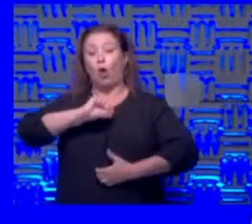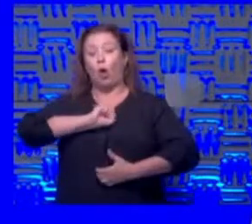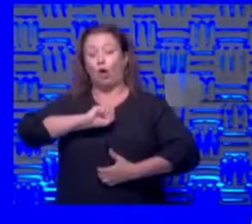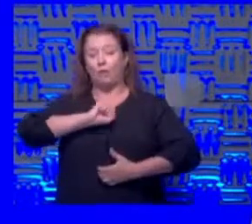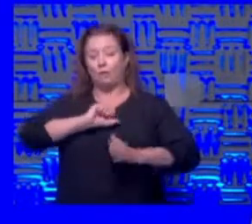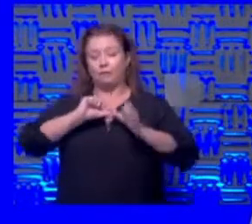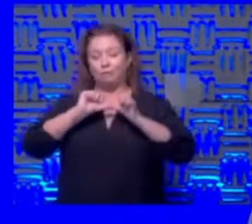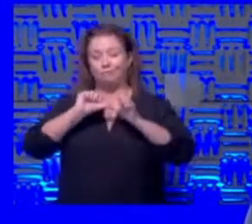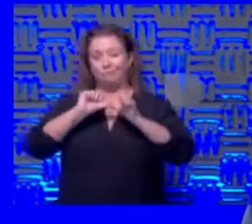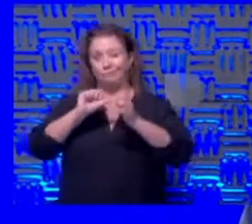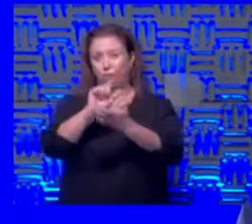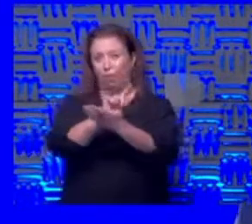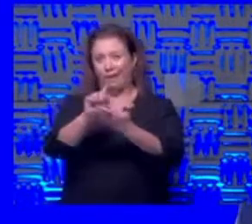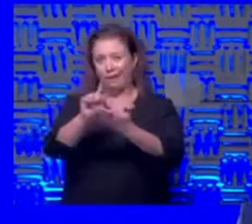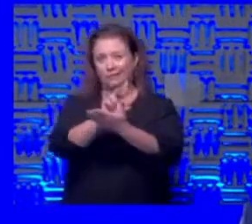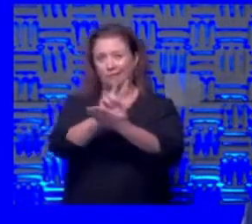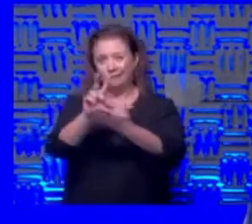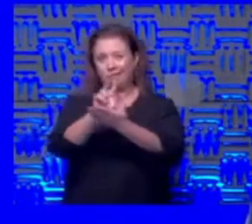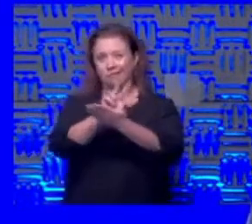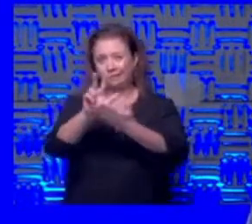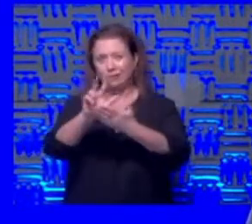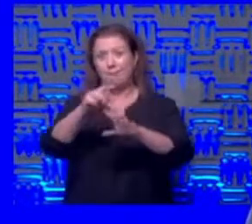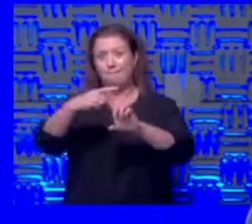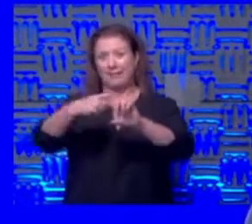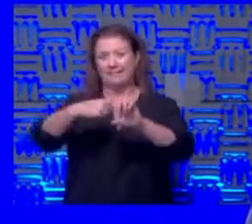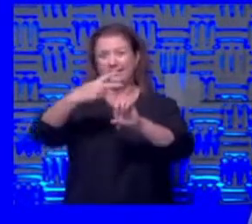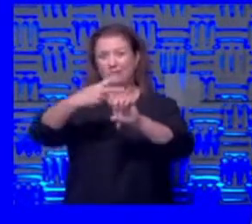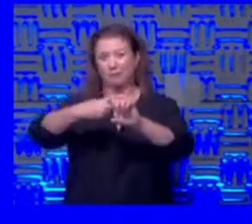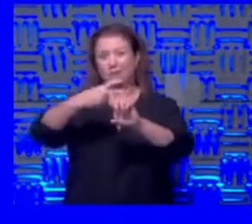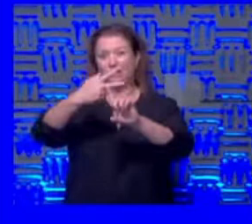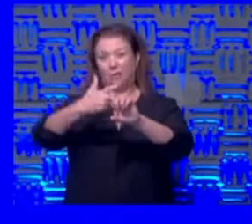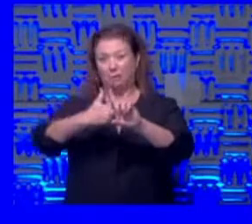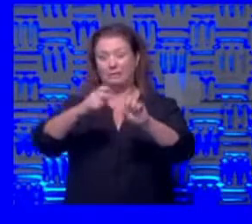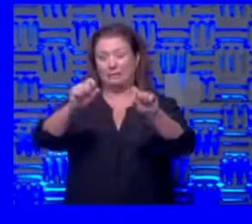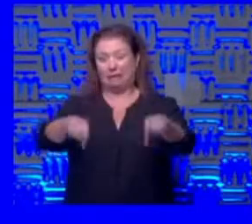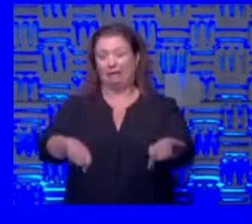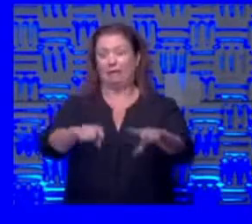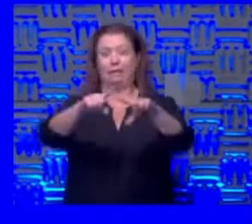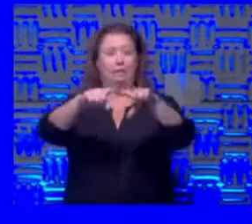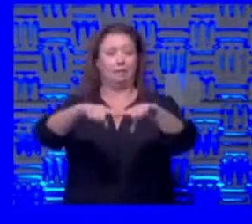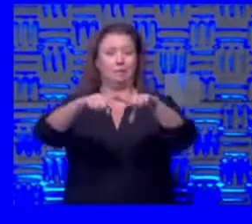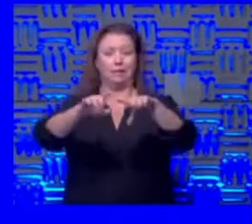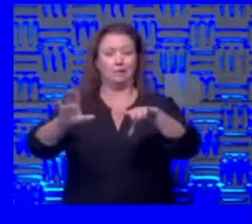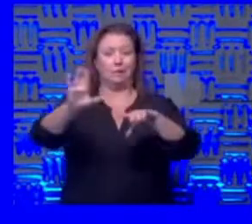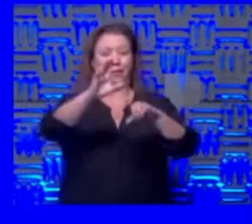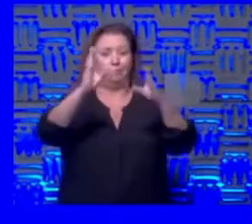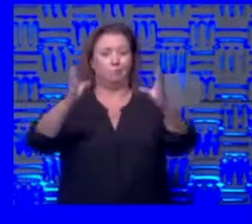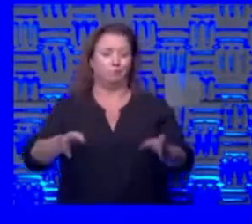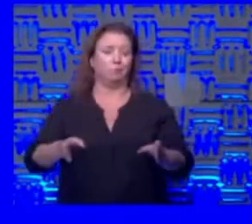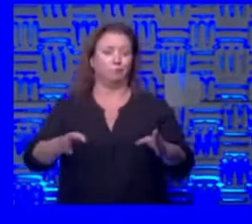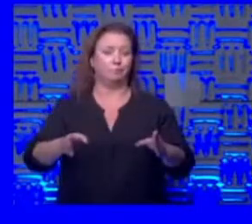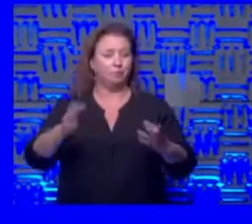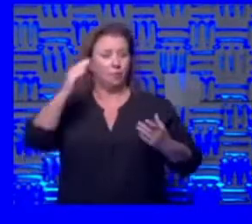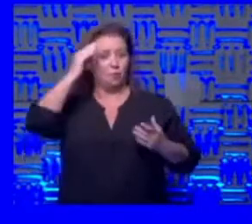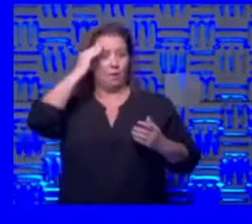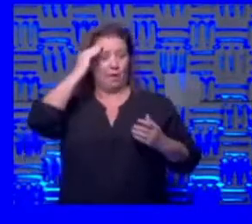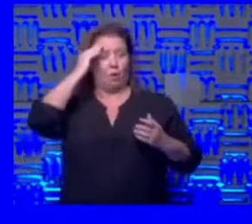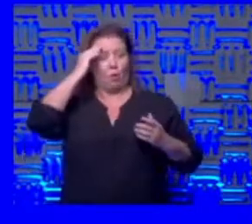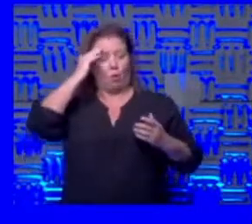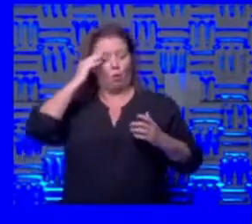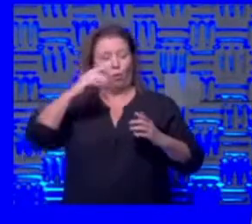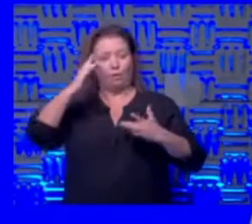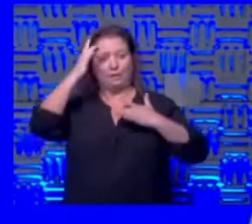last weeks to a couple months. And I think it just depends on the person. But we know those symptoms can